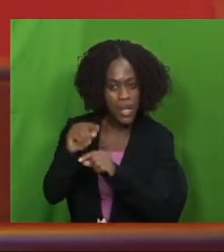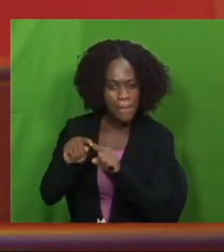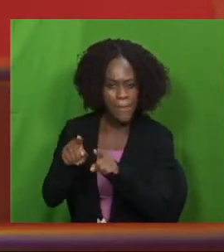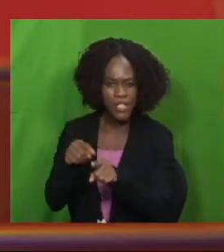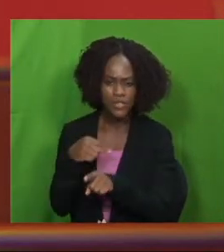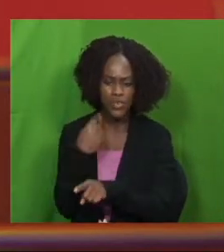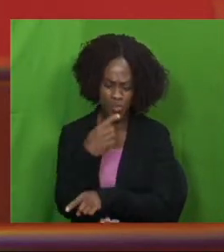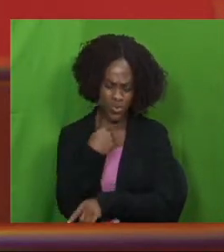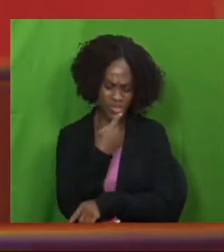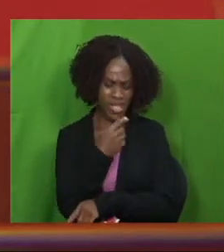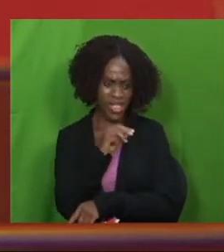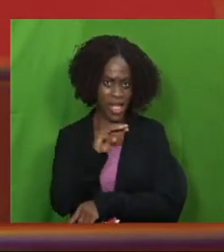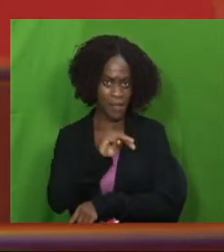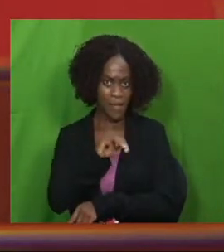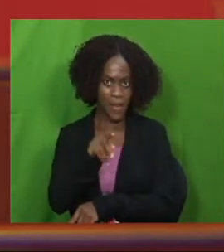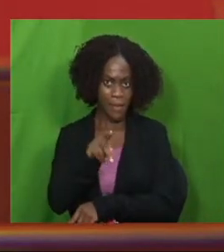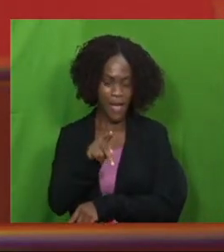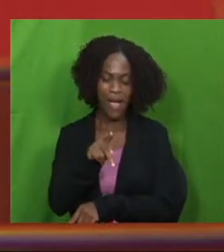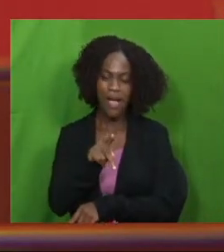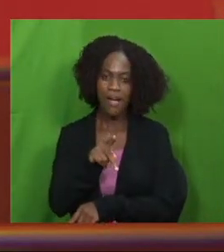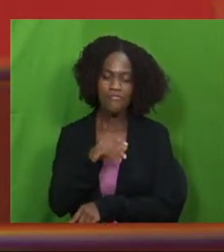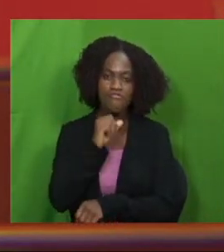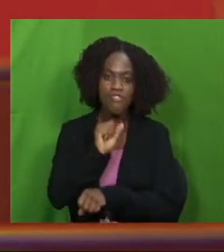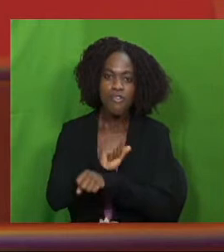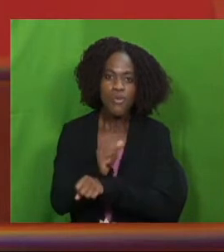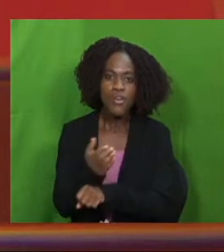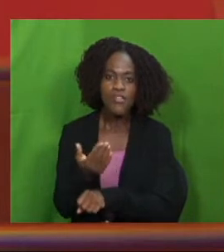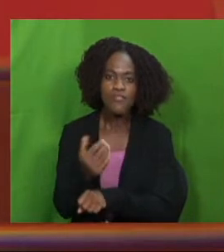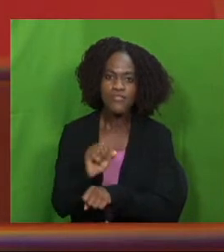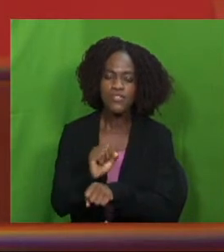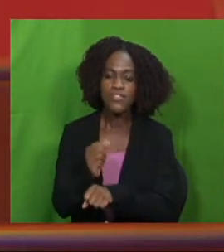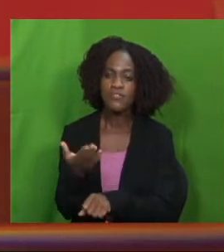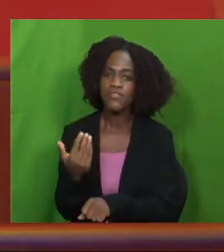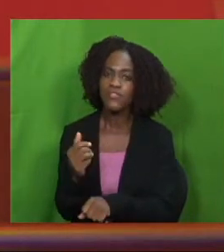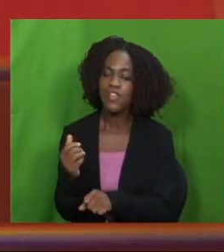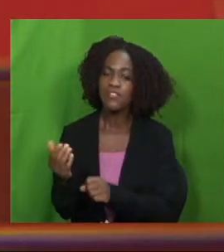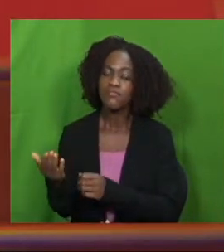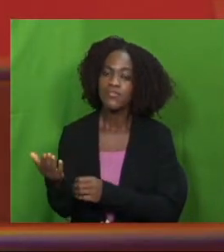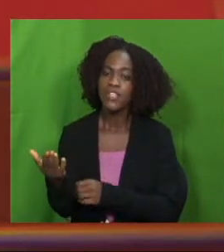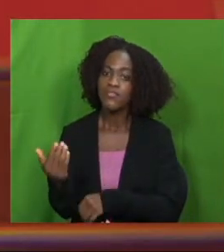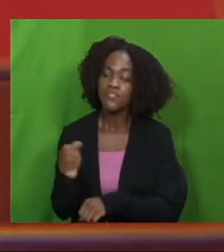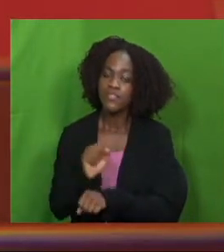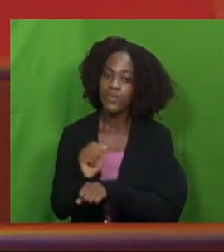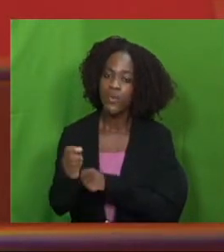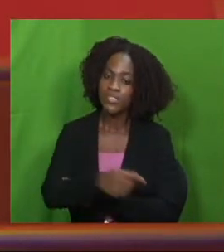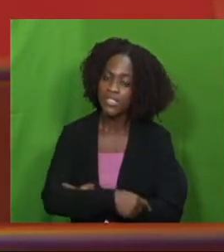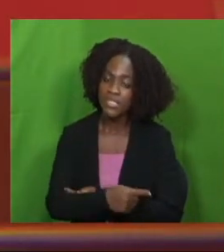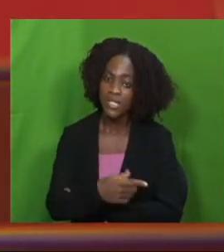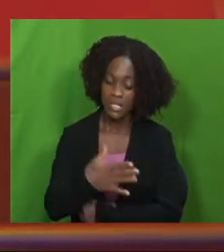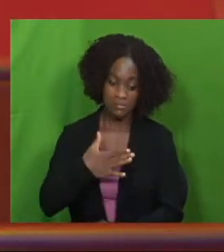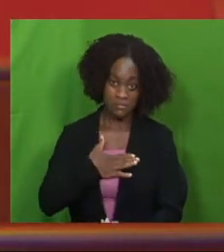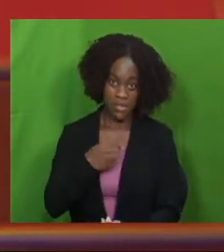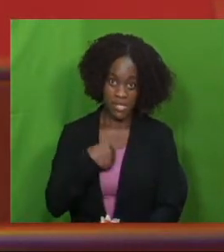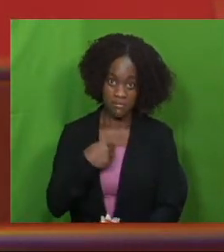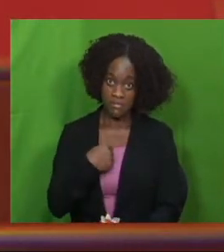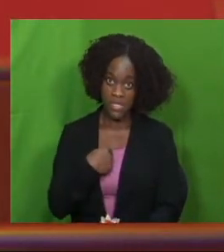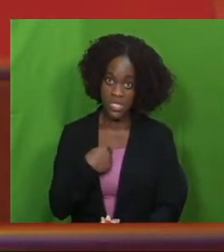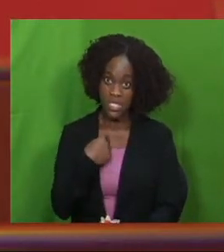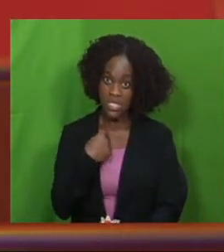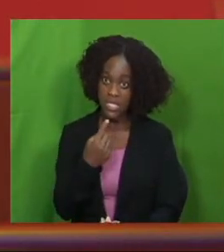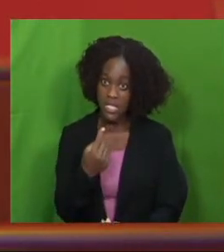is absent for 15, 16 days? How is it determined? By me? By the